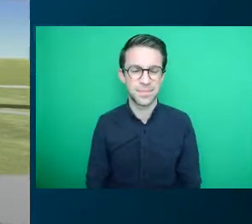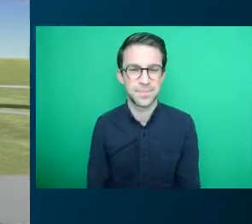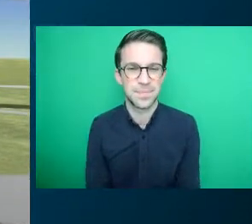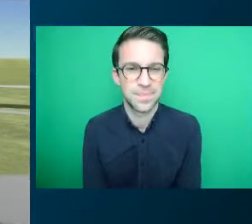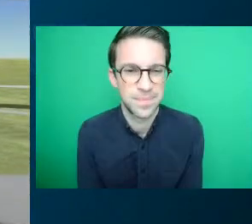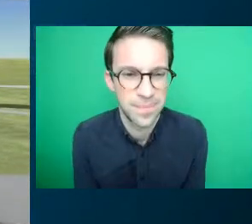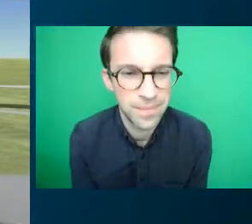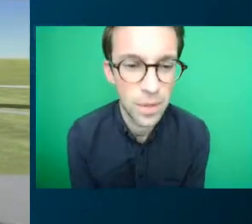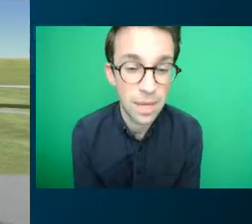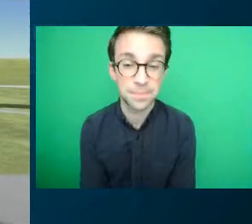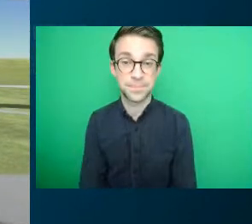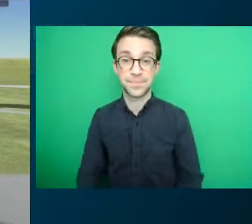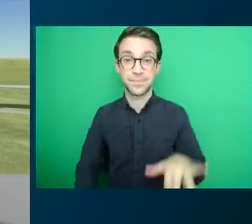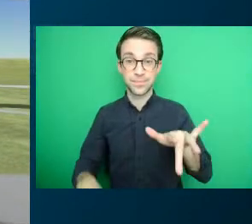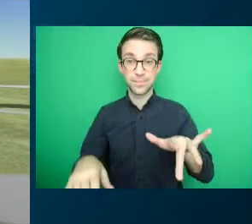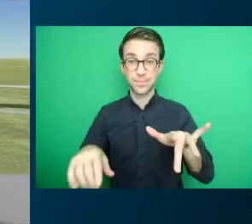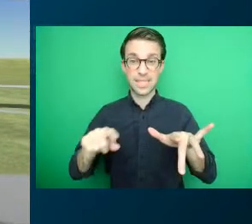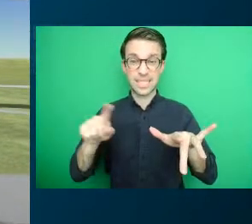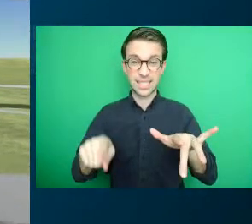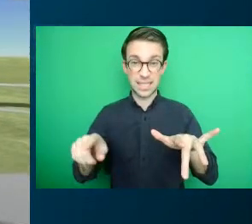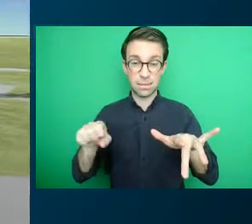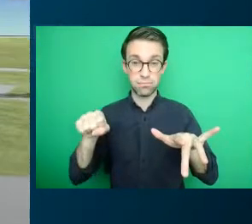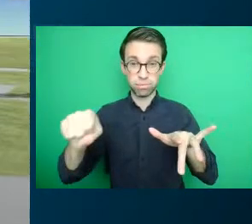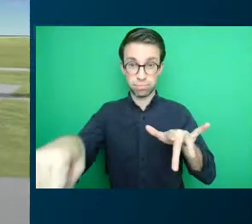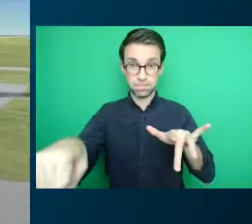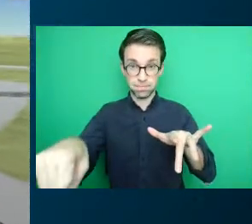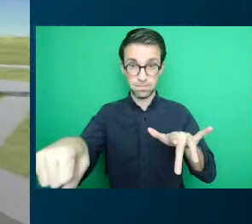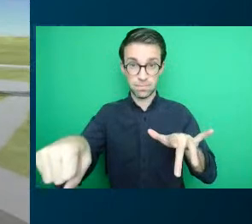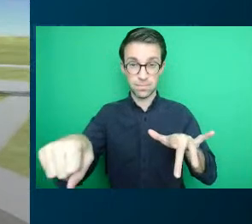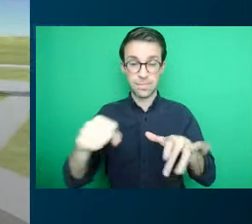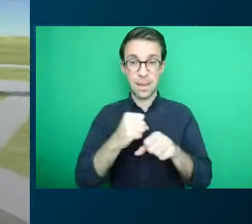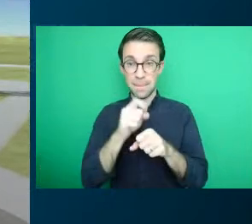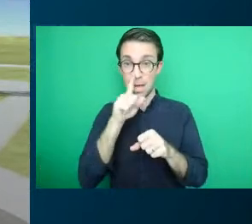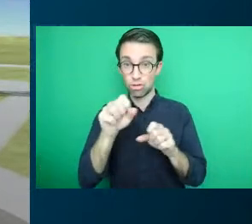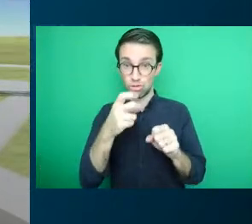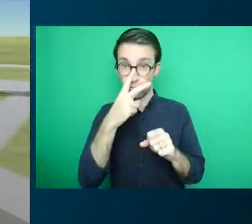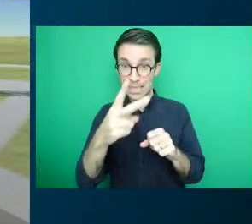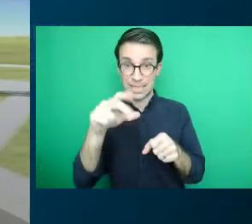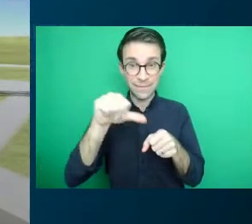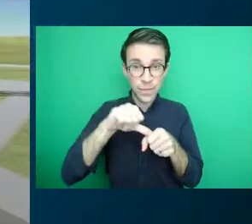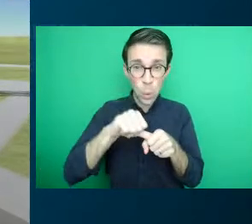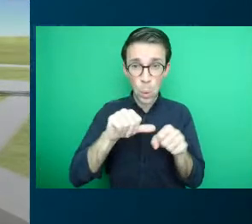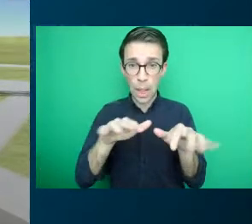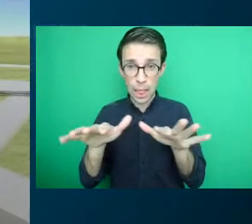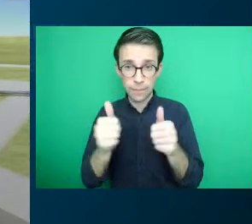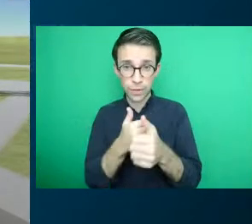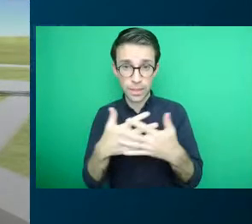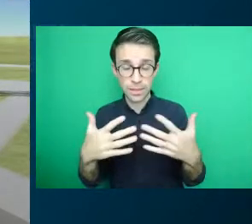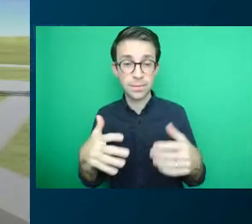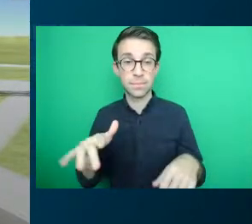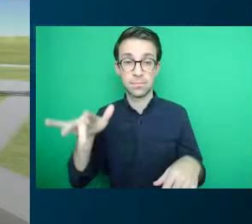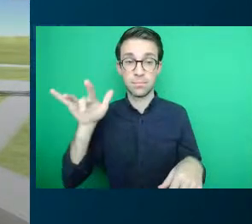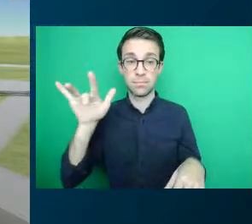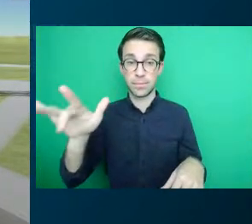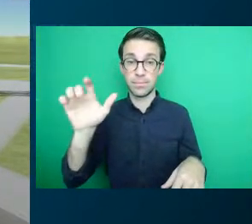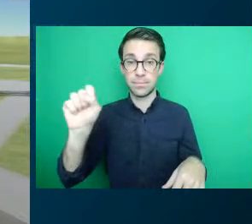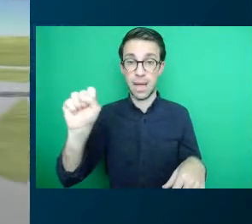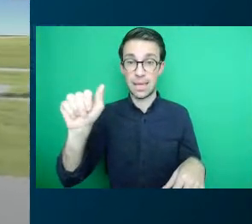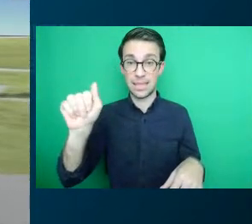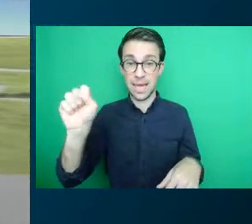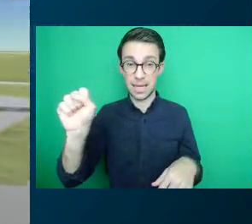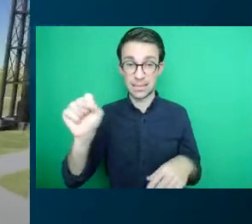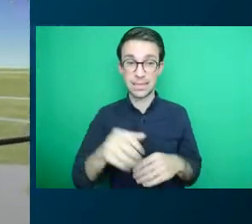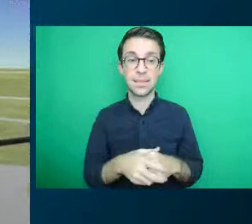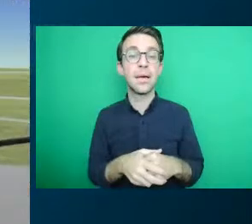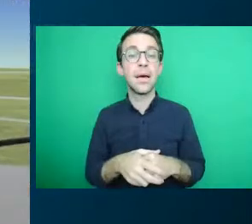to throttle up. Just press the Z key. Make sure we can see our fuel, electric charge, and stuff like that. Turn on the SAS over there, and we're going to